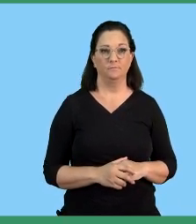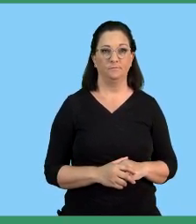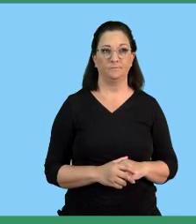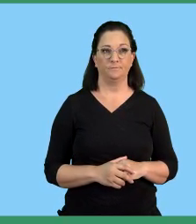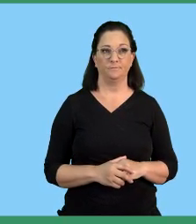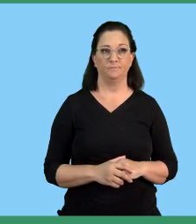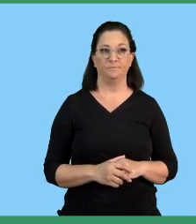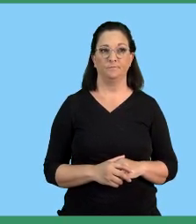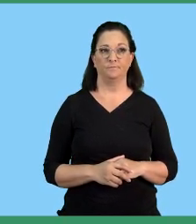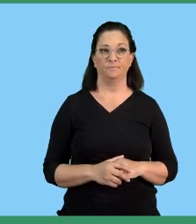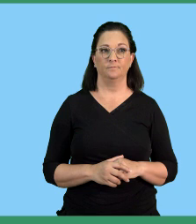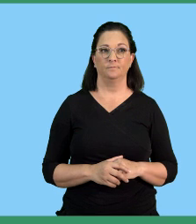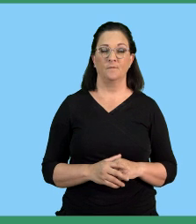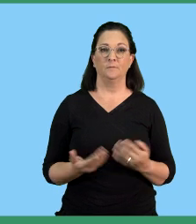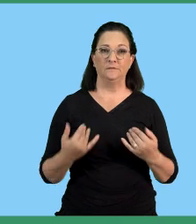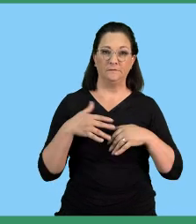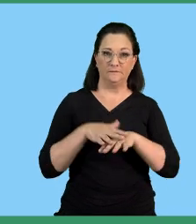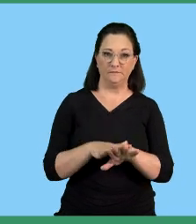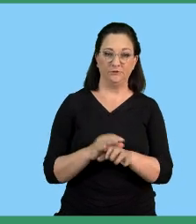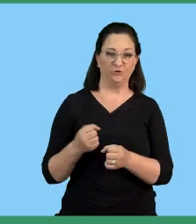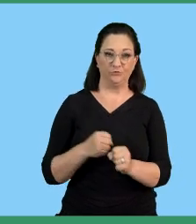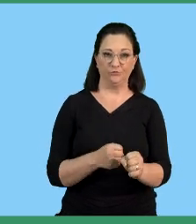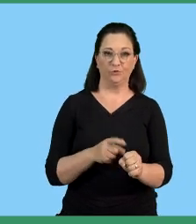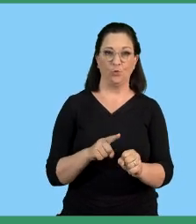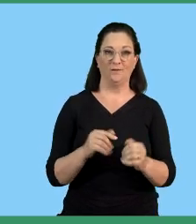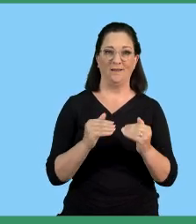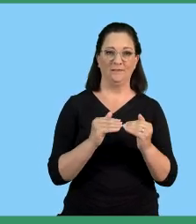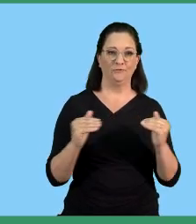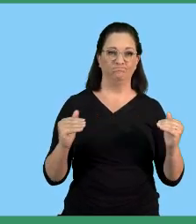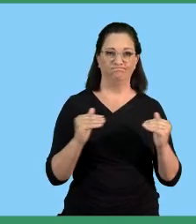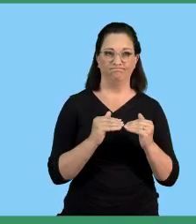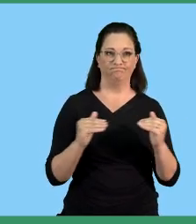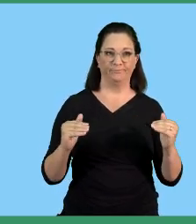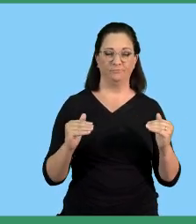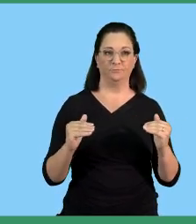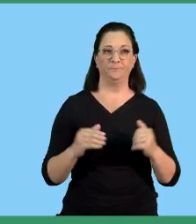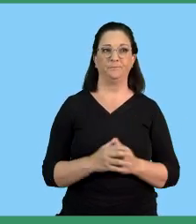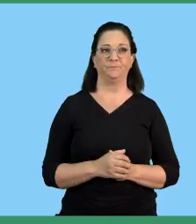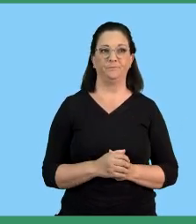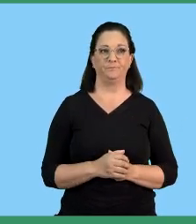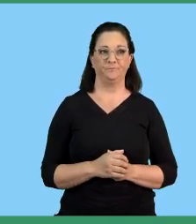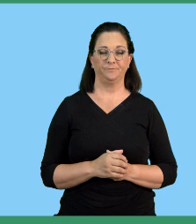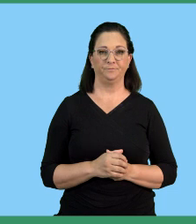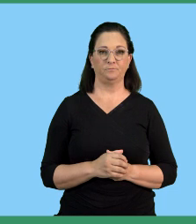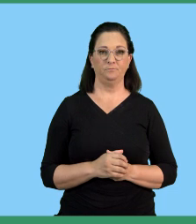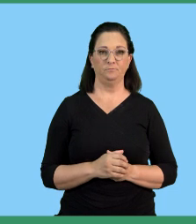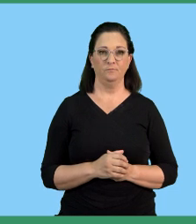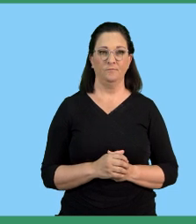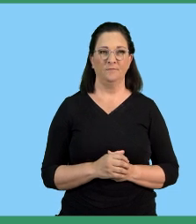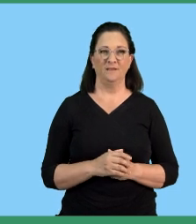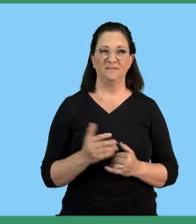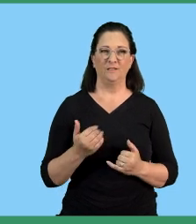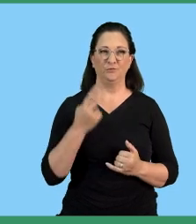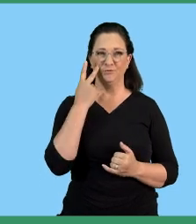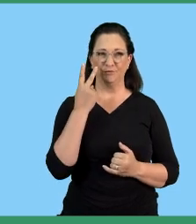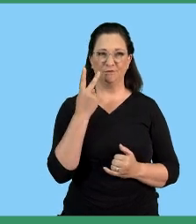the last one, under integration strategies, we've got horizontal integration strategy. Right, with horizontal